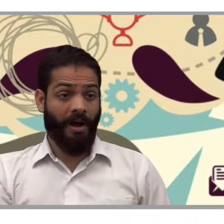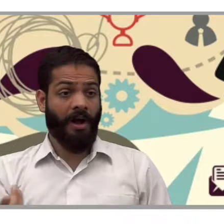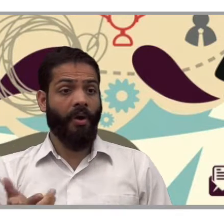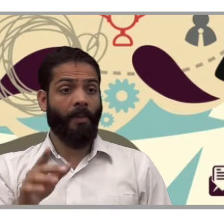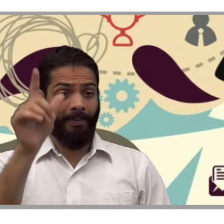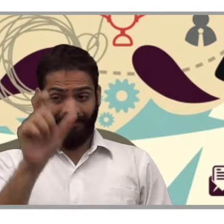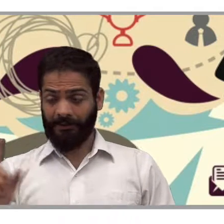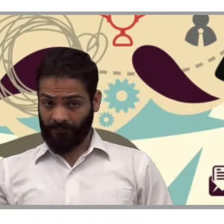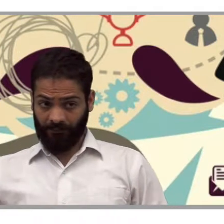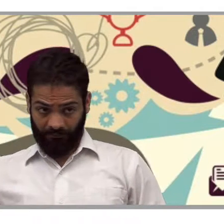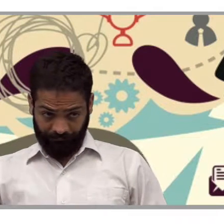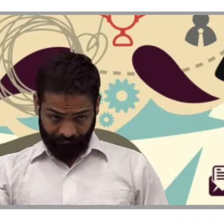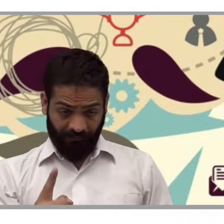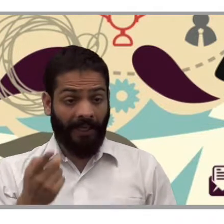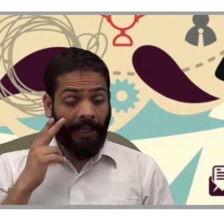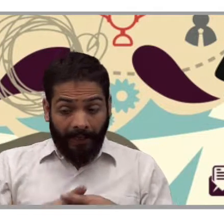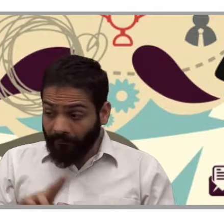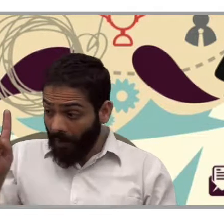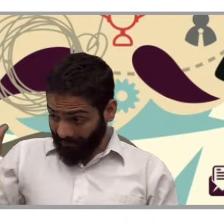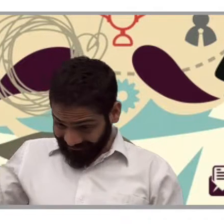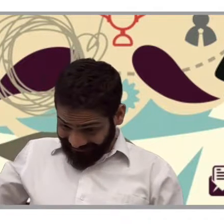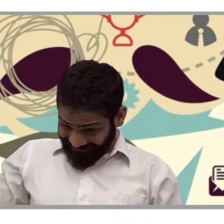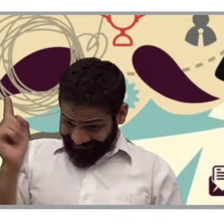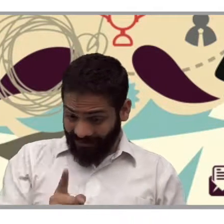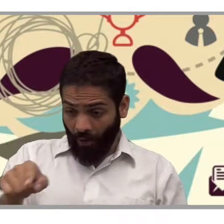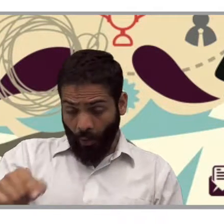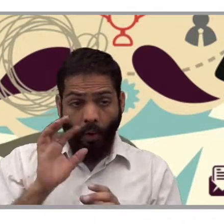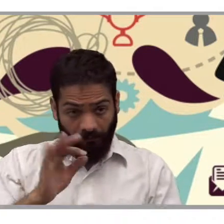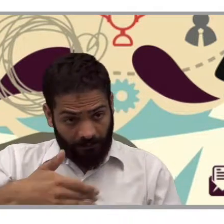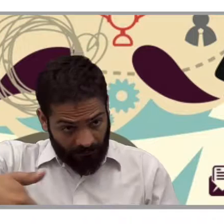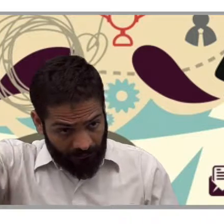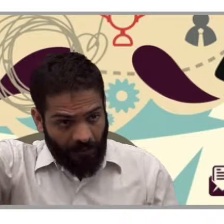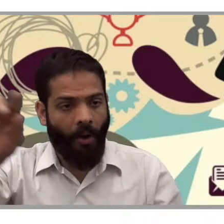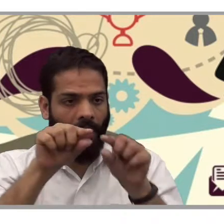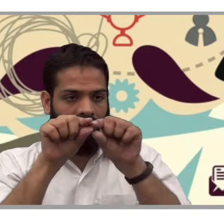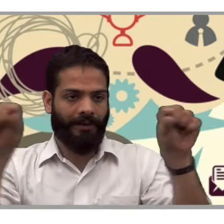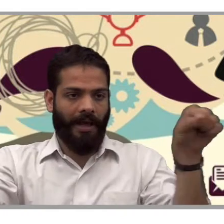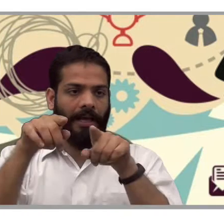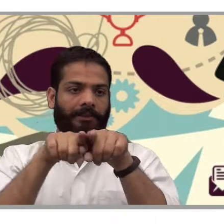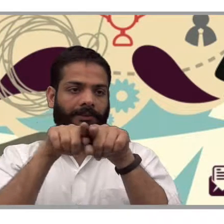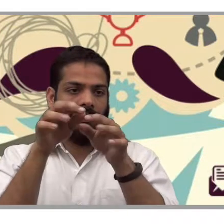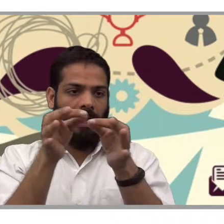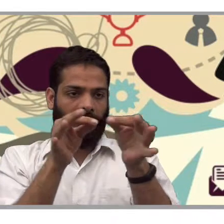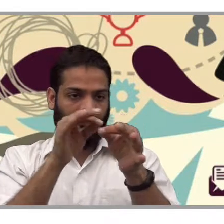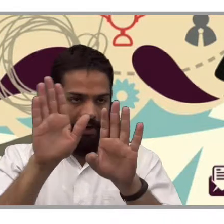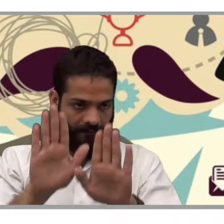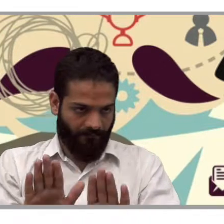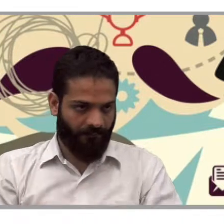The come would have a non-manual marker to mark